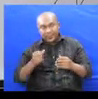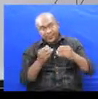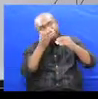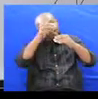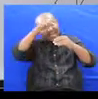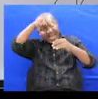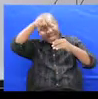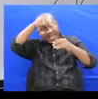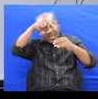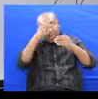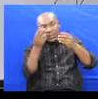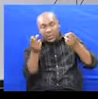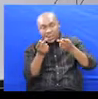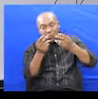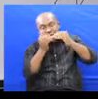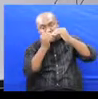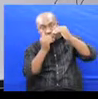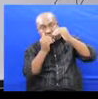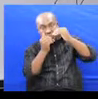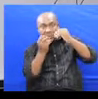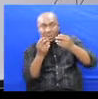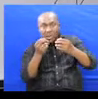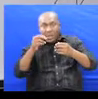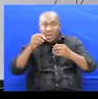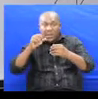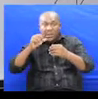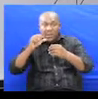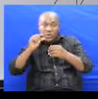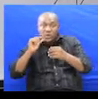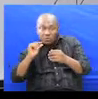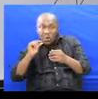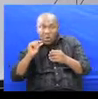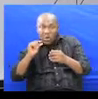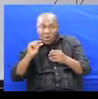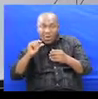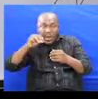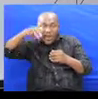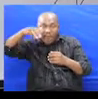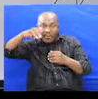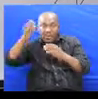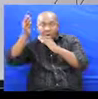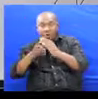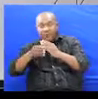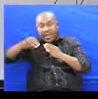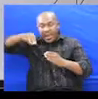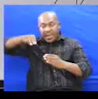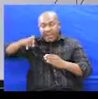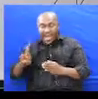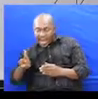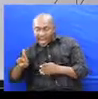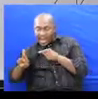So N equals to small m over mR, where mR stands